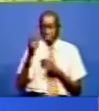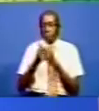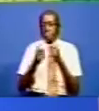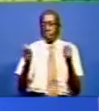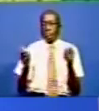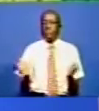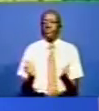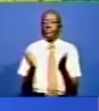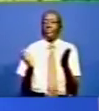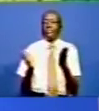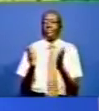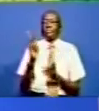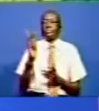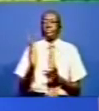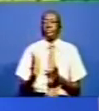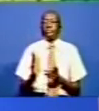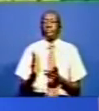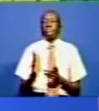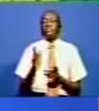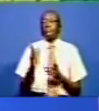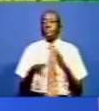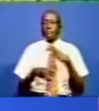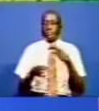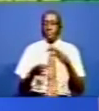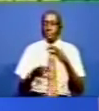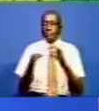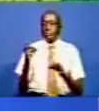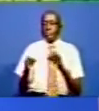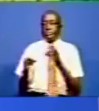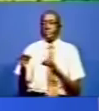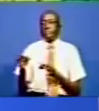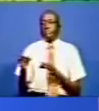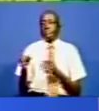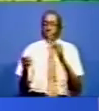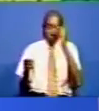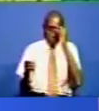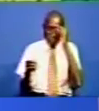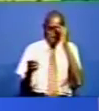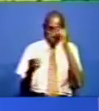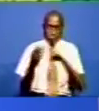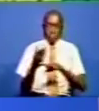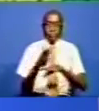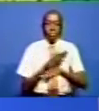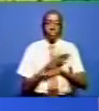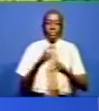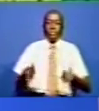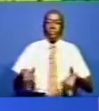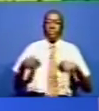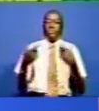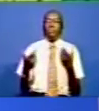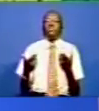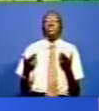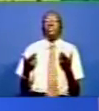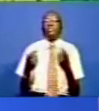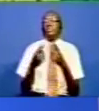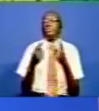Kenyans and their concrete interest is dependent on a government that betters their lives, but